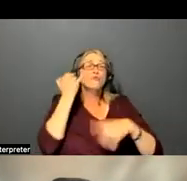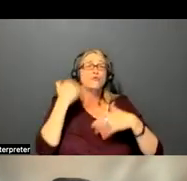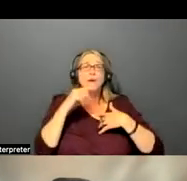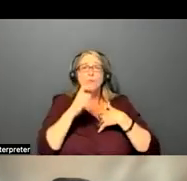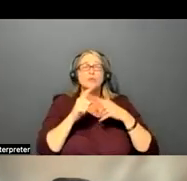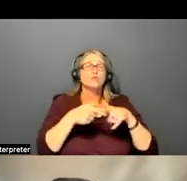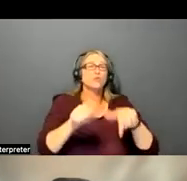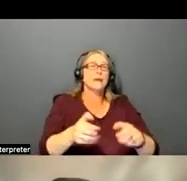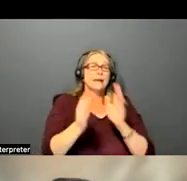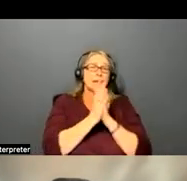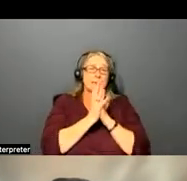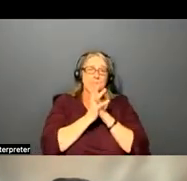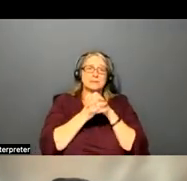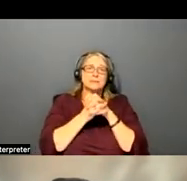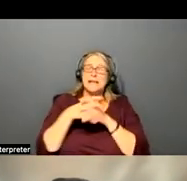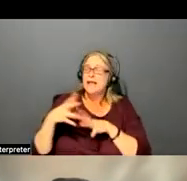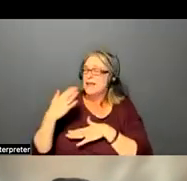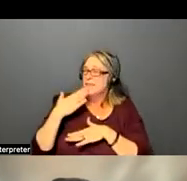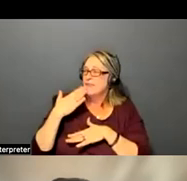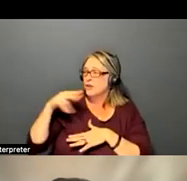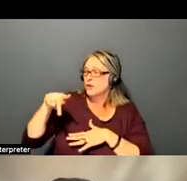ask. Thank you, Peter.